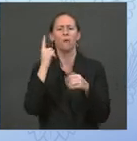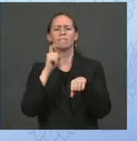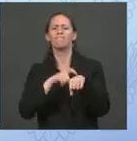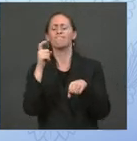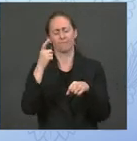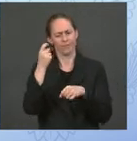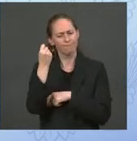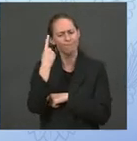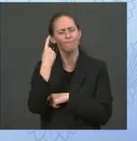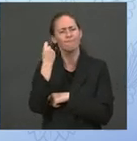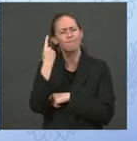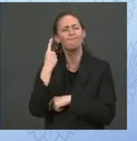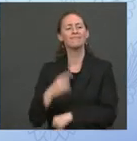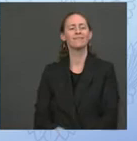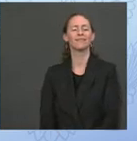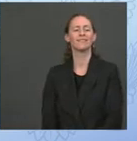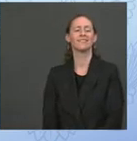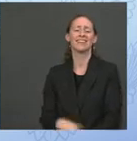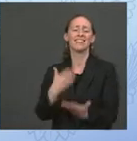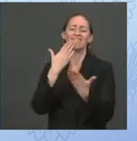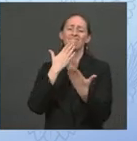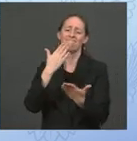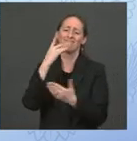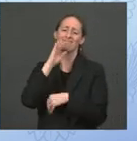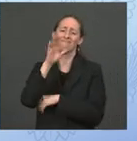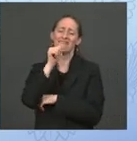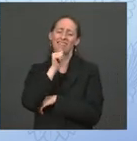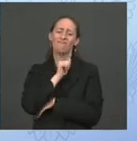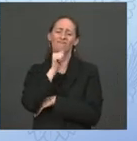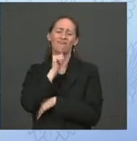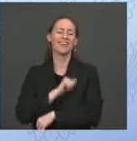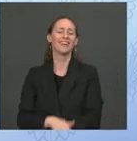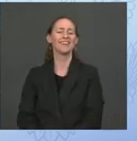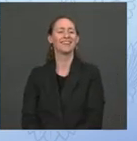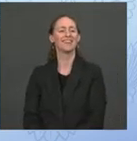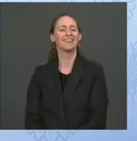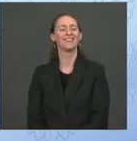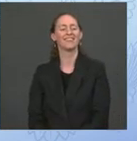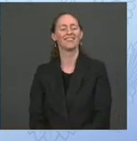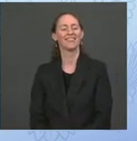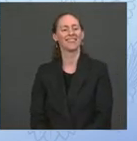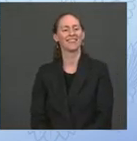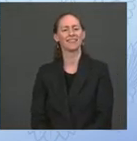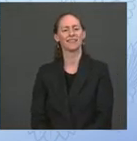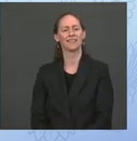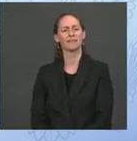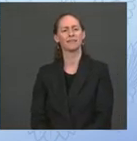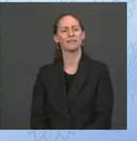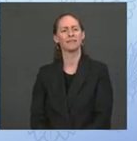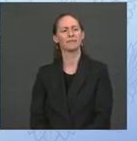Thank you for your patience. Thank you to Peggy Brookins and Tanya Holmes Sutton